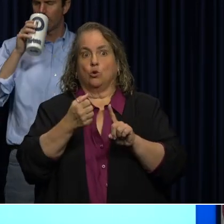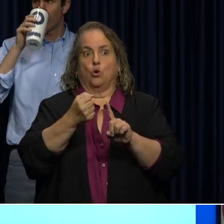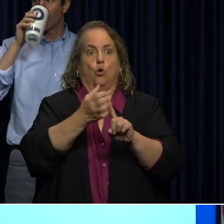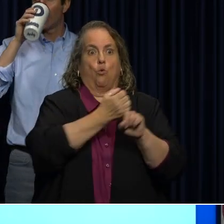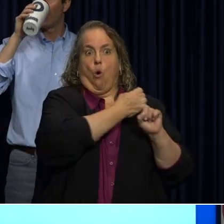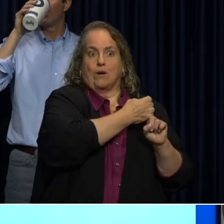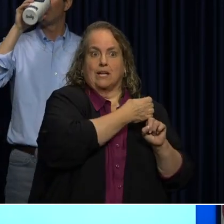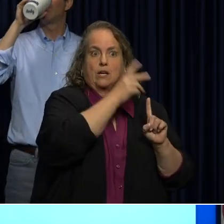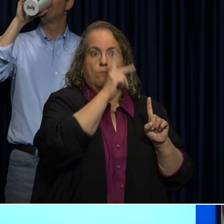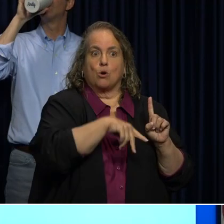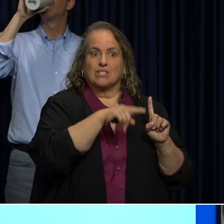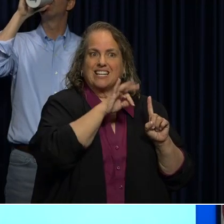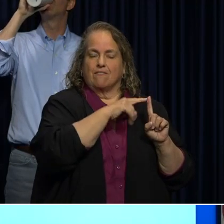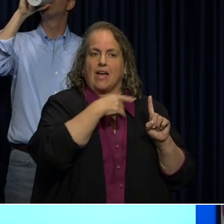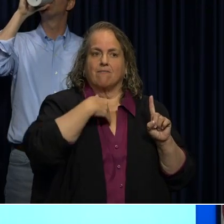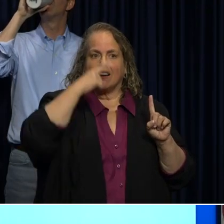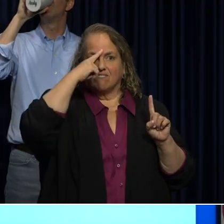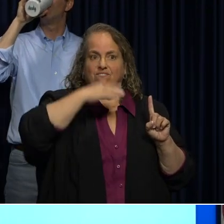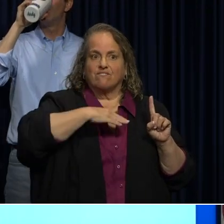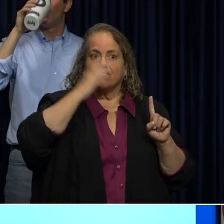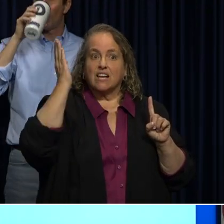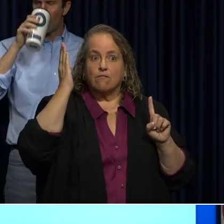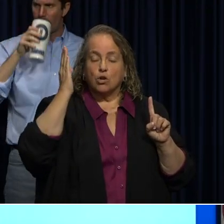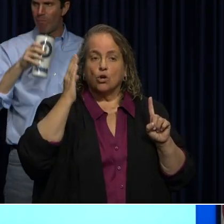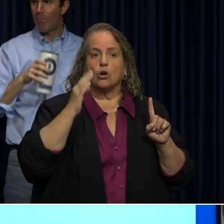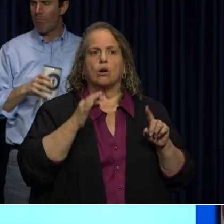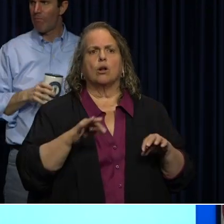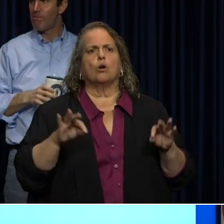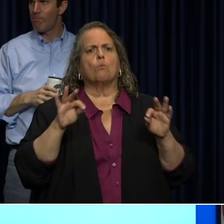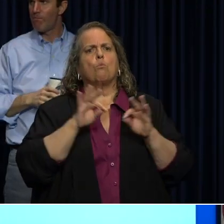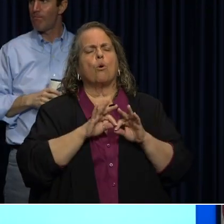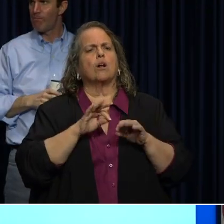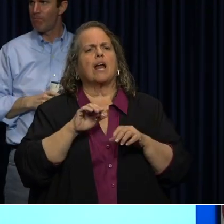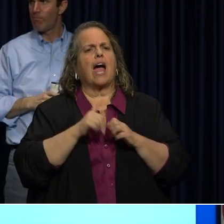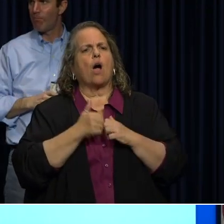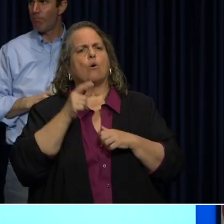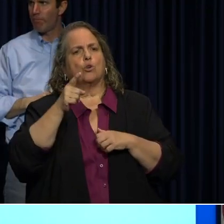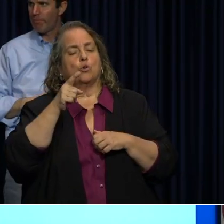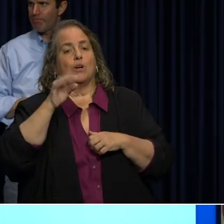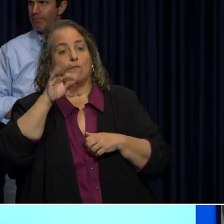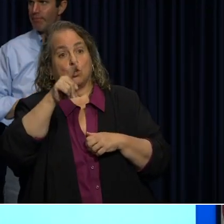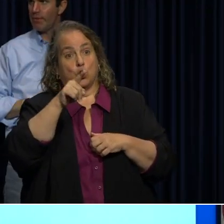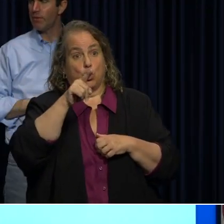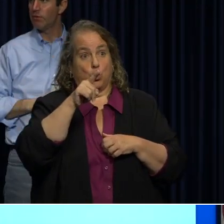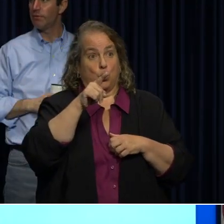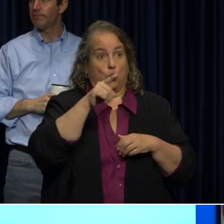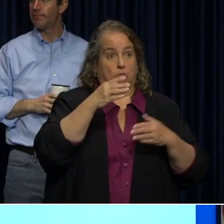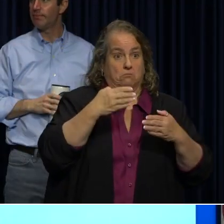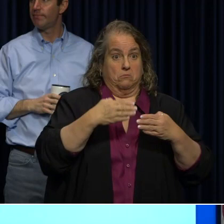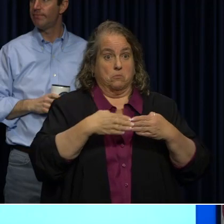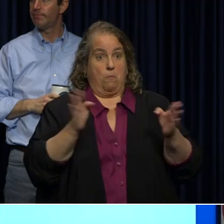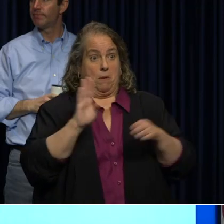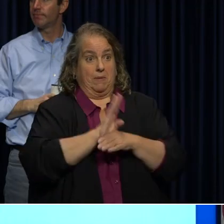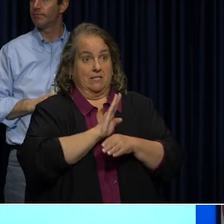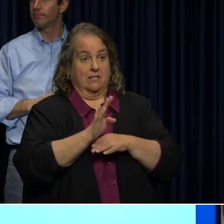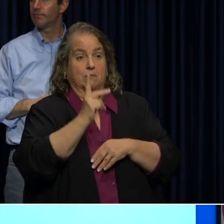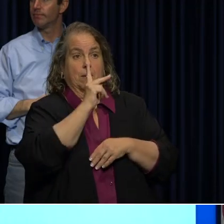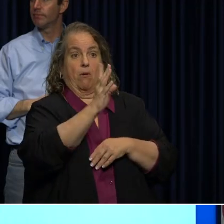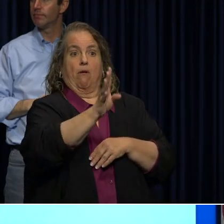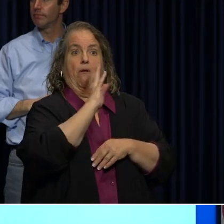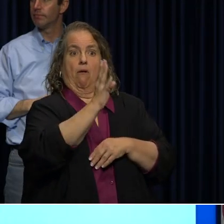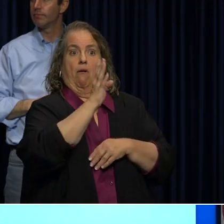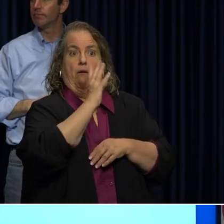super important is probably masking employees, and if you're forward facing, having masks